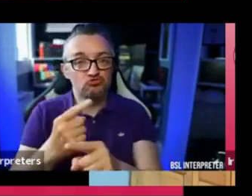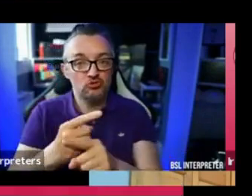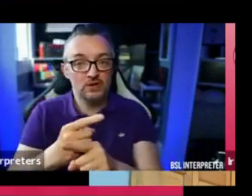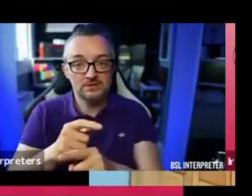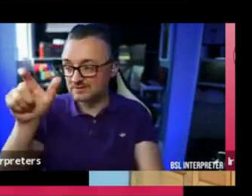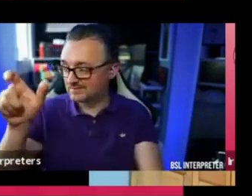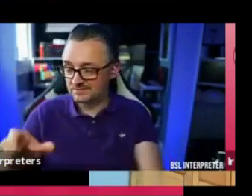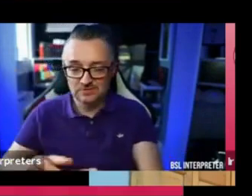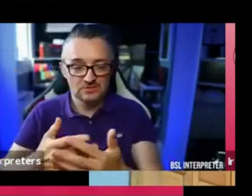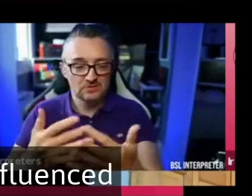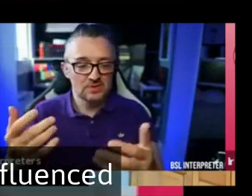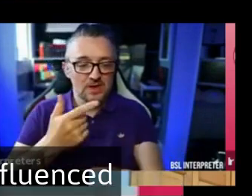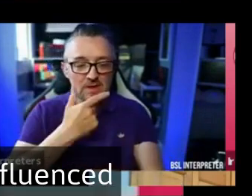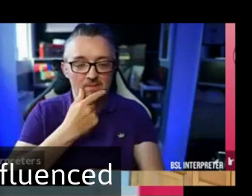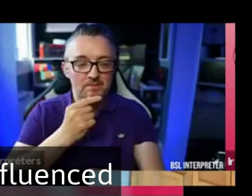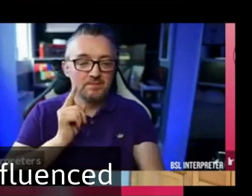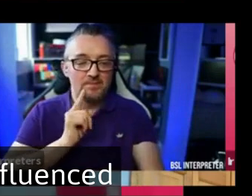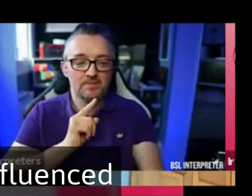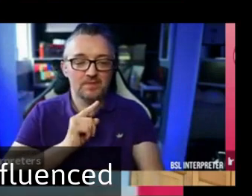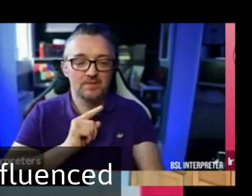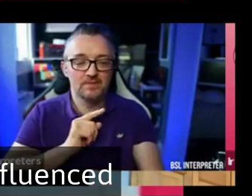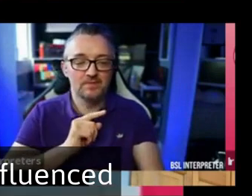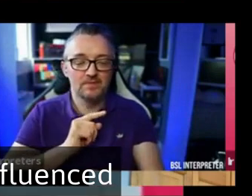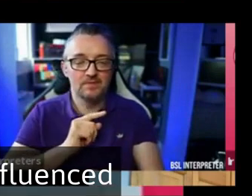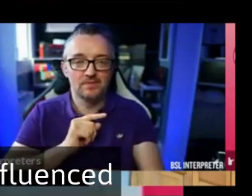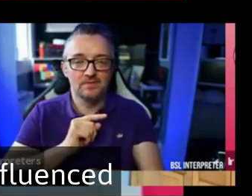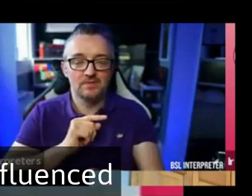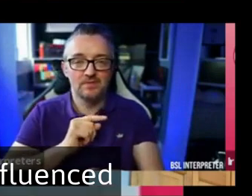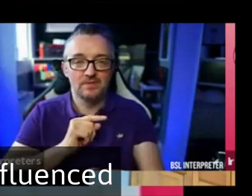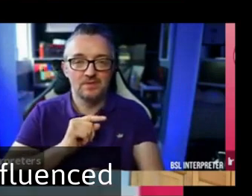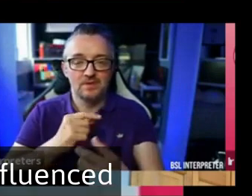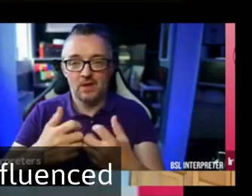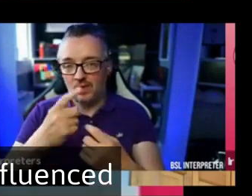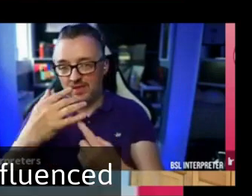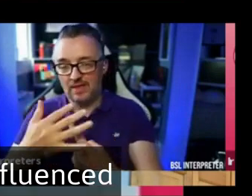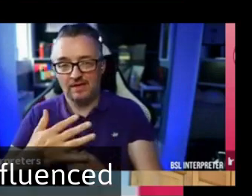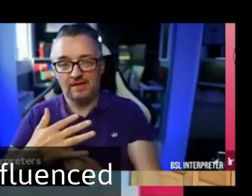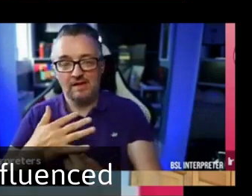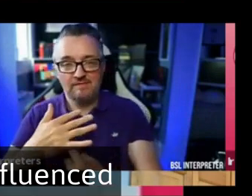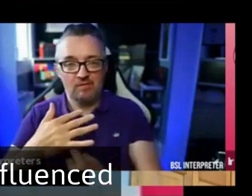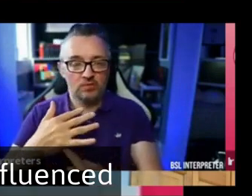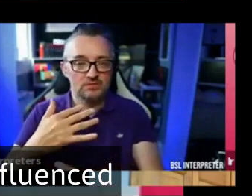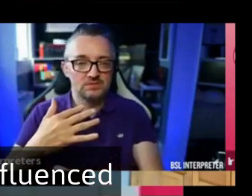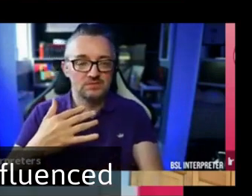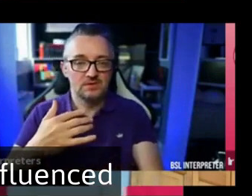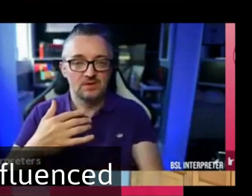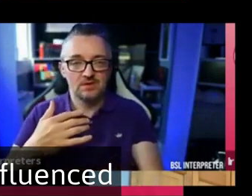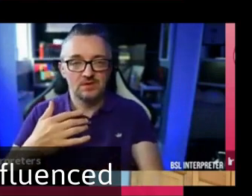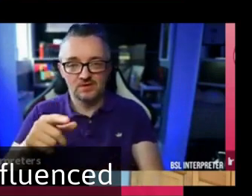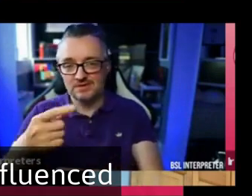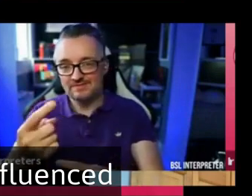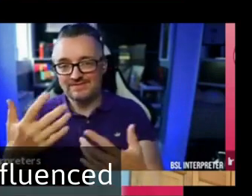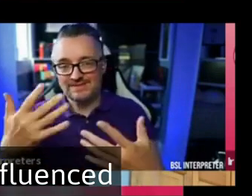see in the chat line, you know, so many people saying, you know, how you've influenced and inspired them over